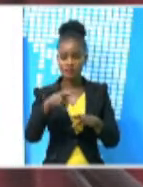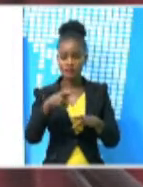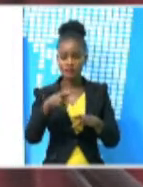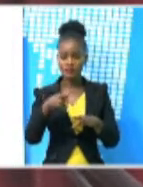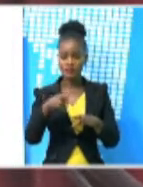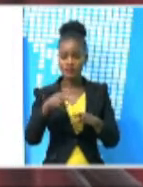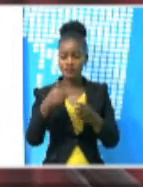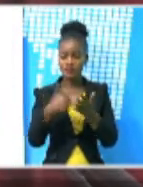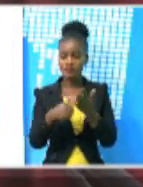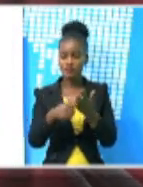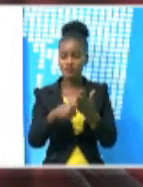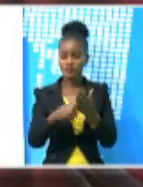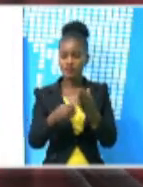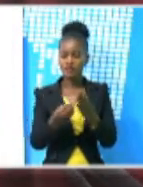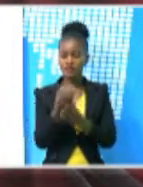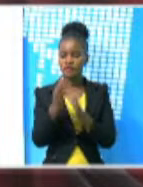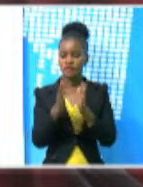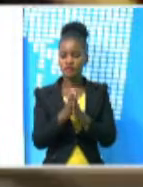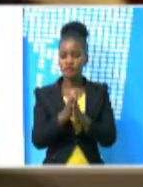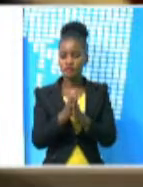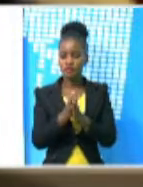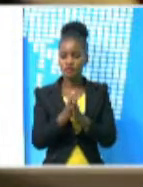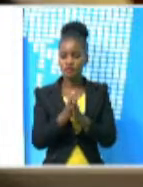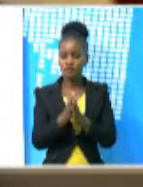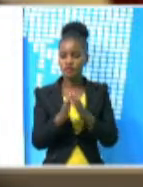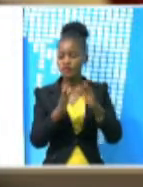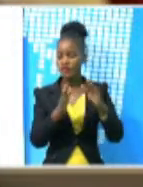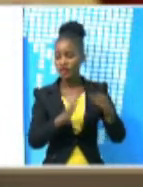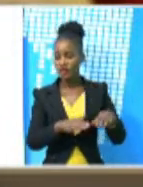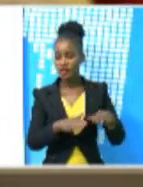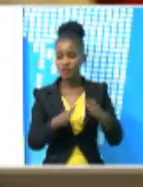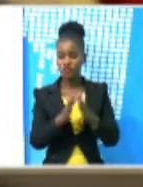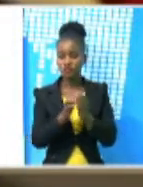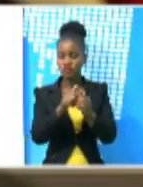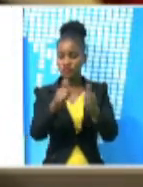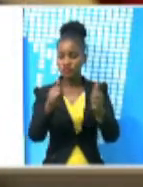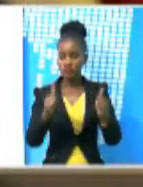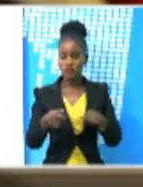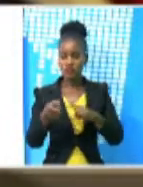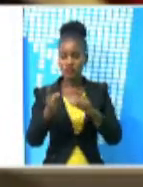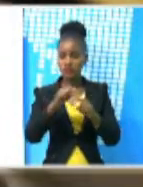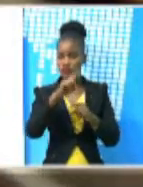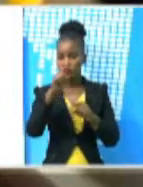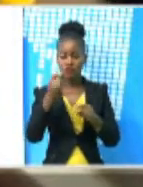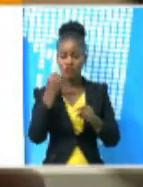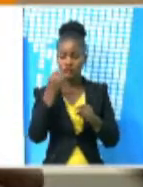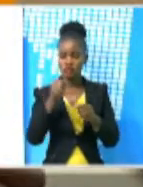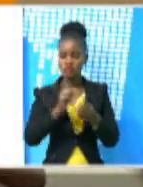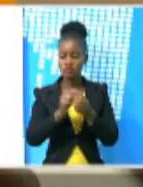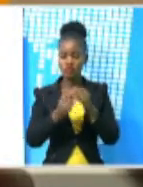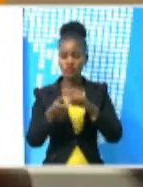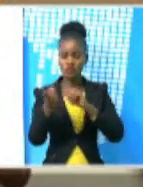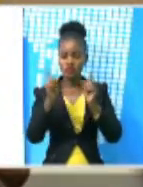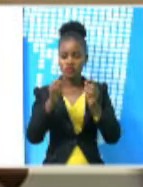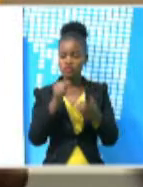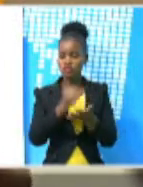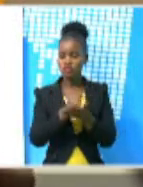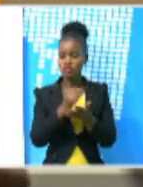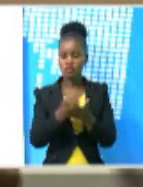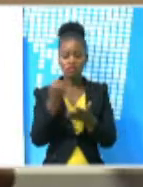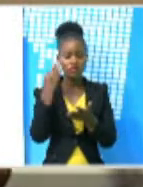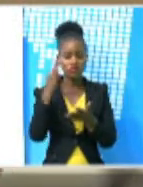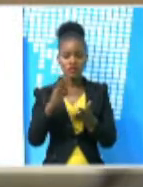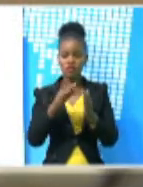are problems that arise and it doesn't happen that way. Another pivotal aspect of regional integration is the establishment of